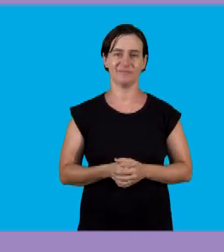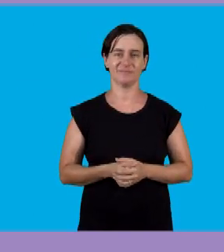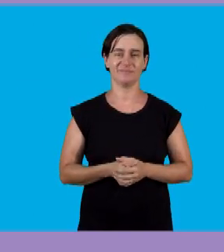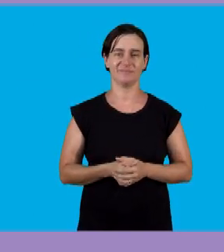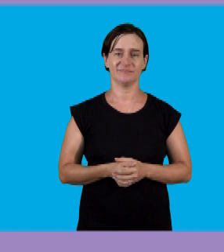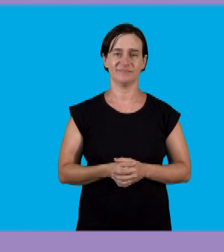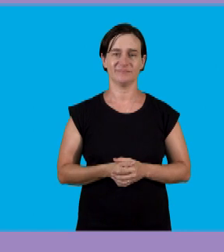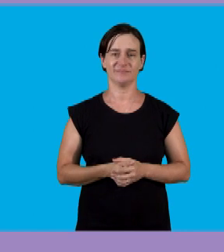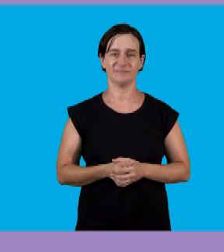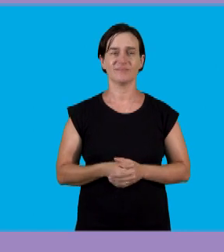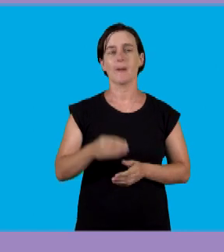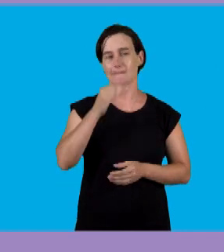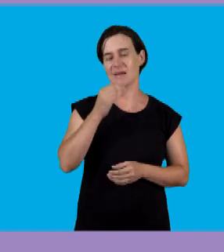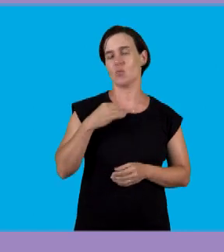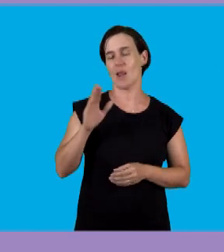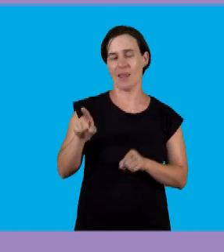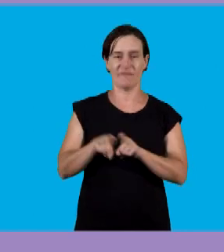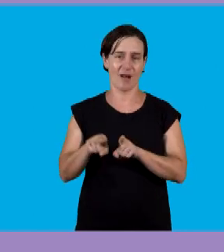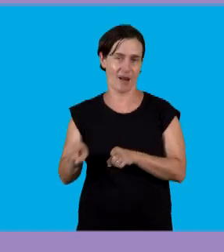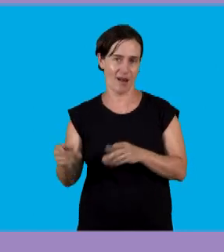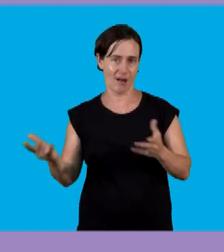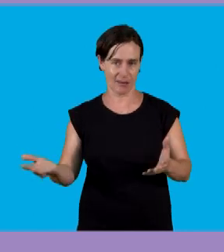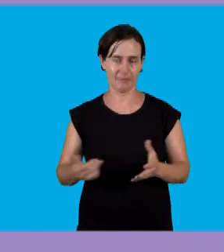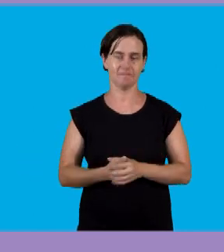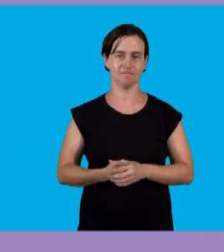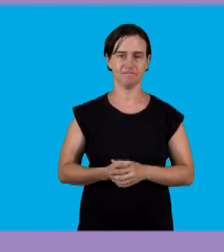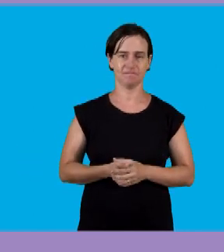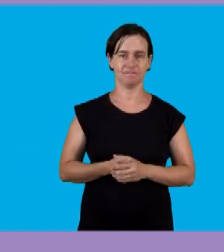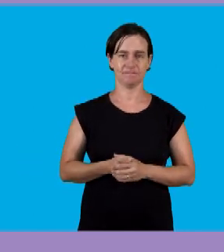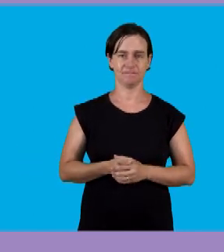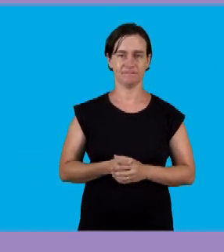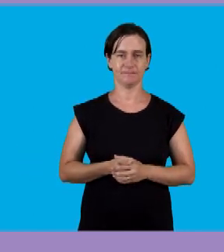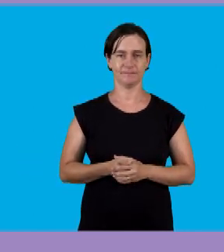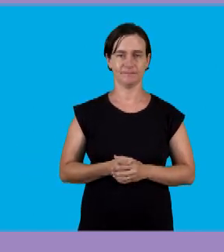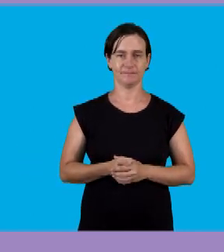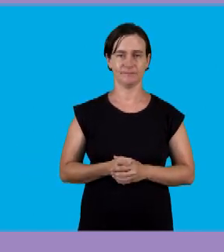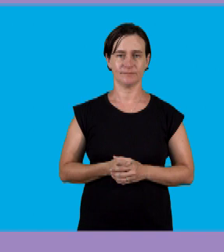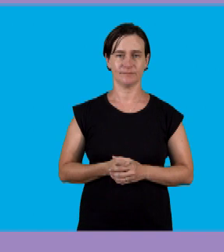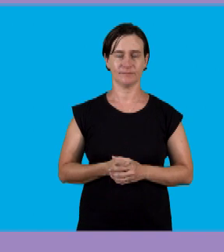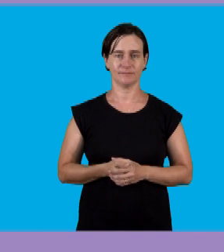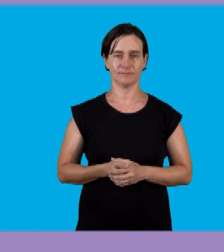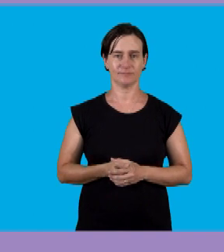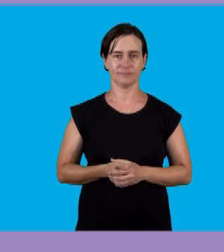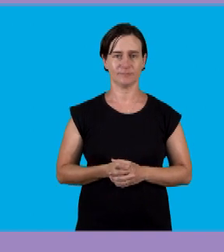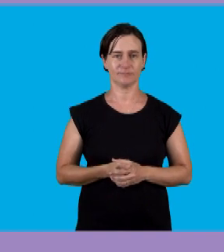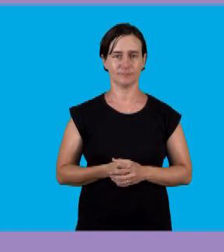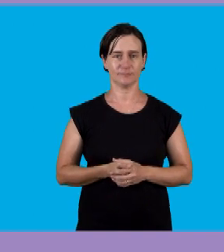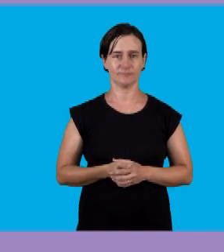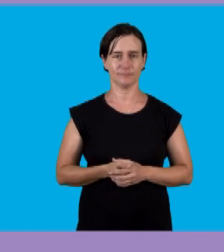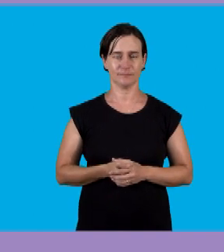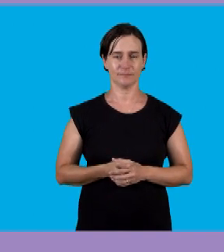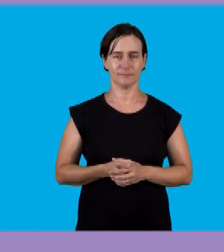a like term with it, so we are just going to write it as it is, and that is going to be minus